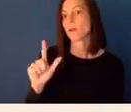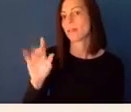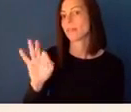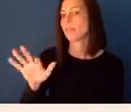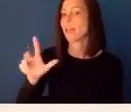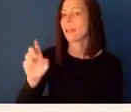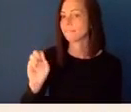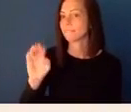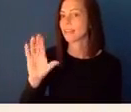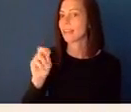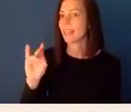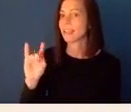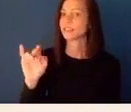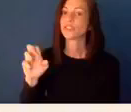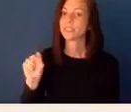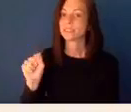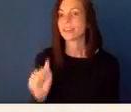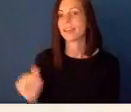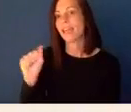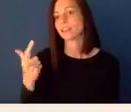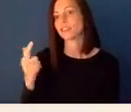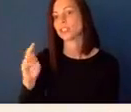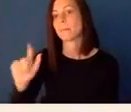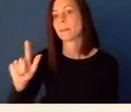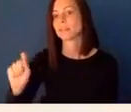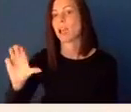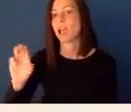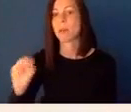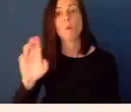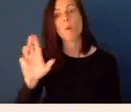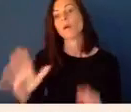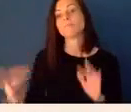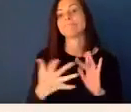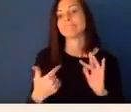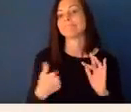reallifeconnections@gmail.com, or you can go ahead and subscribe to our YouTube channel and follow us there.